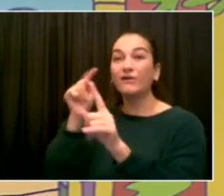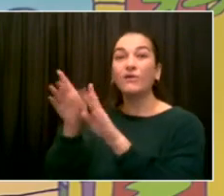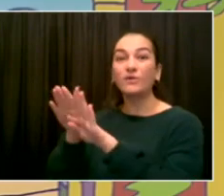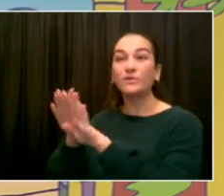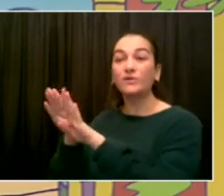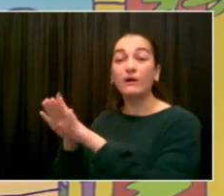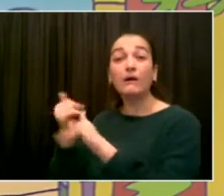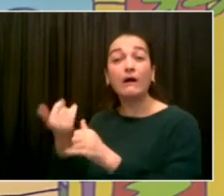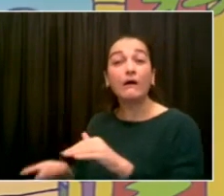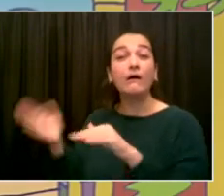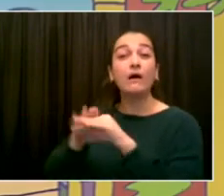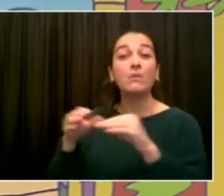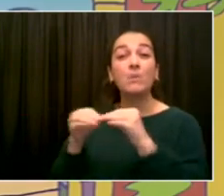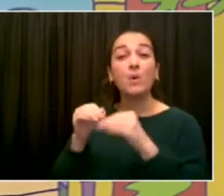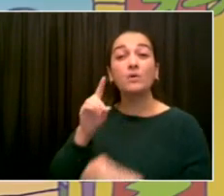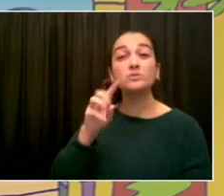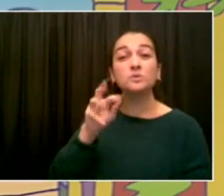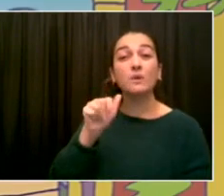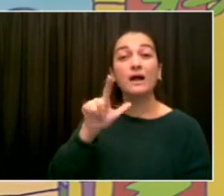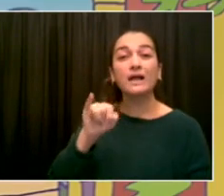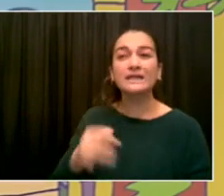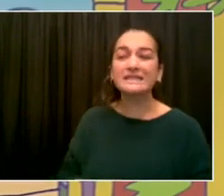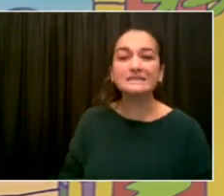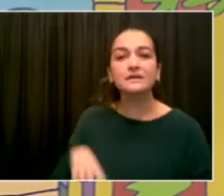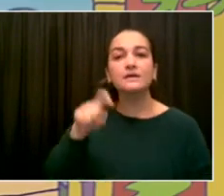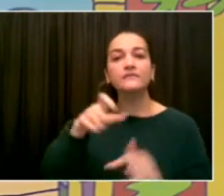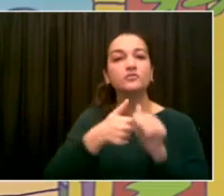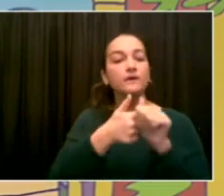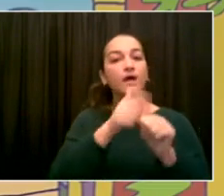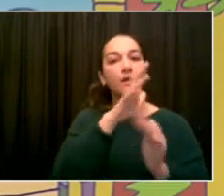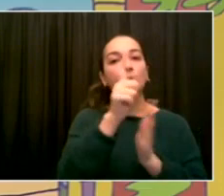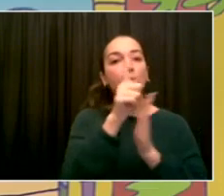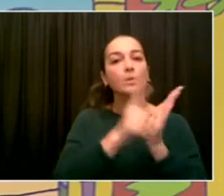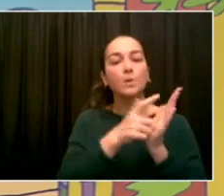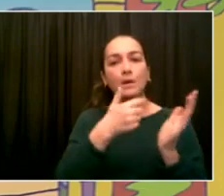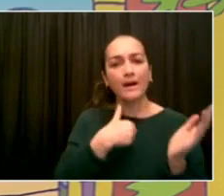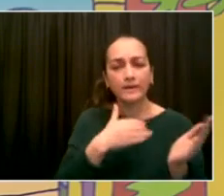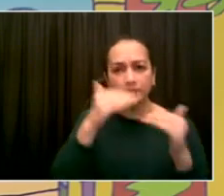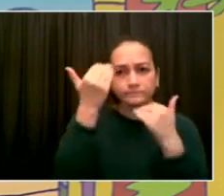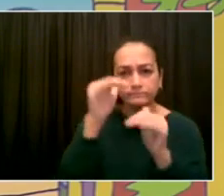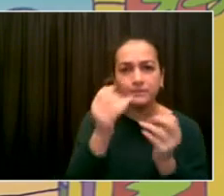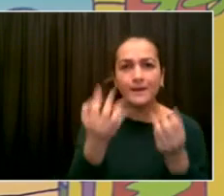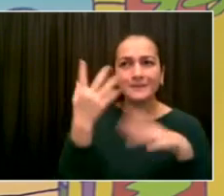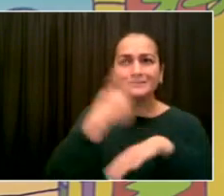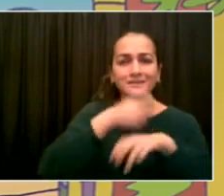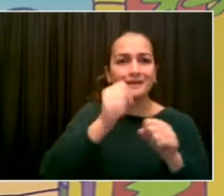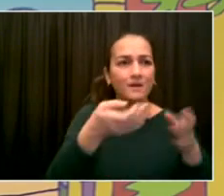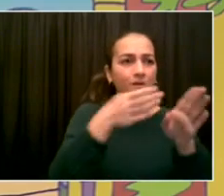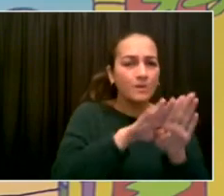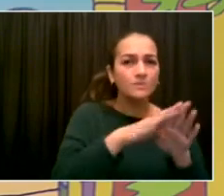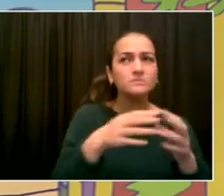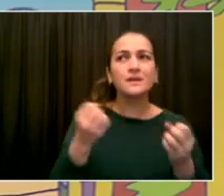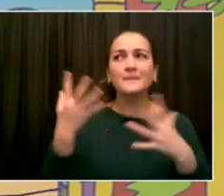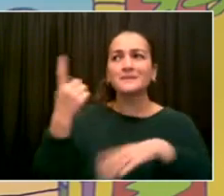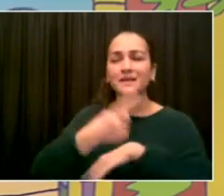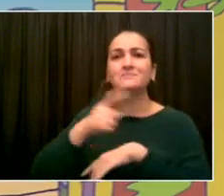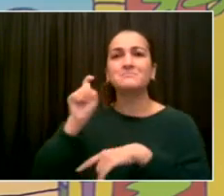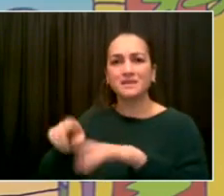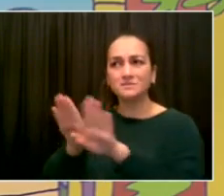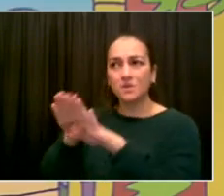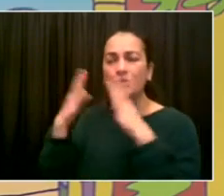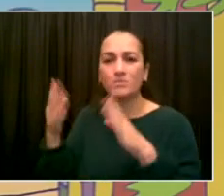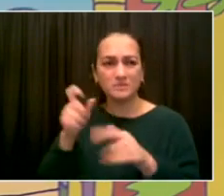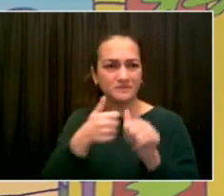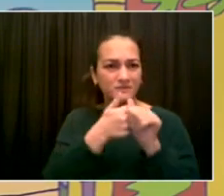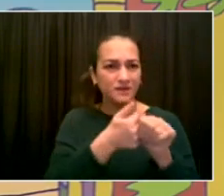very important holiday. We want it celebrated in schools. We want there to be a recognition with all of the approaches